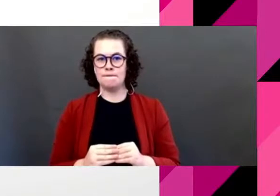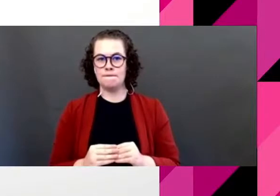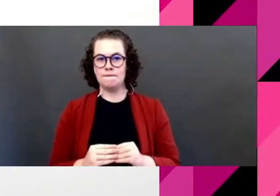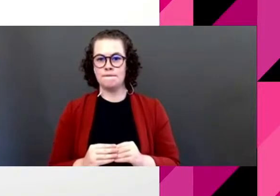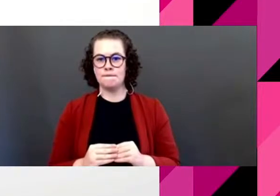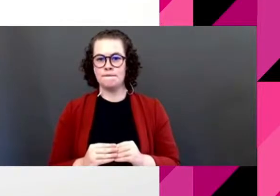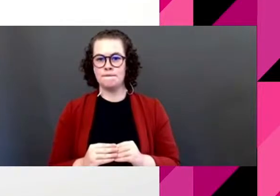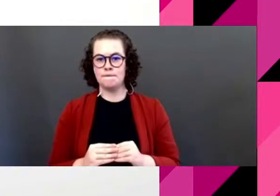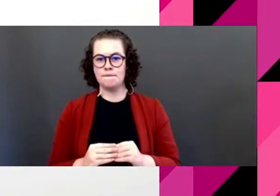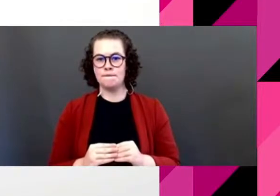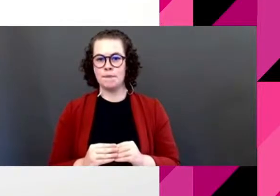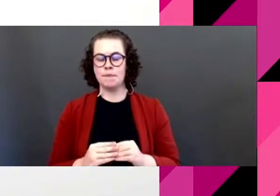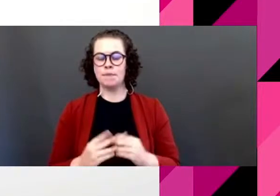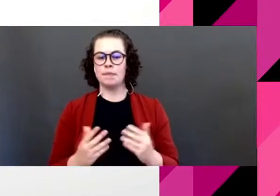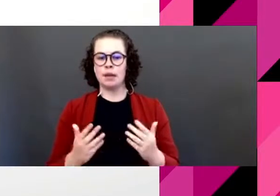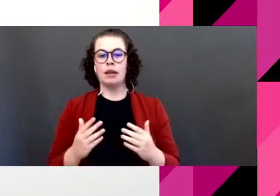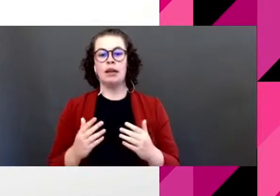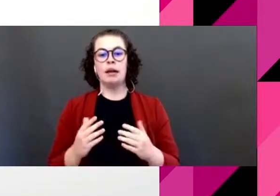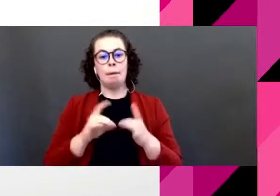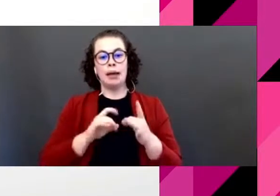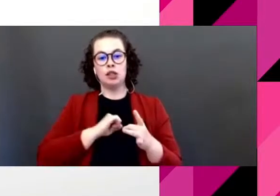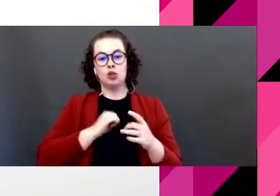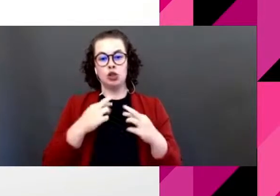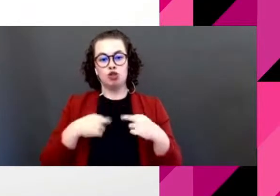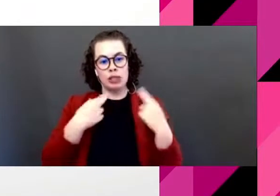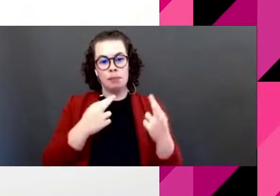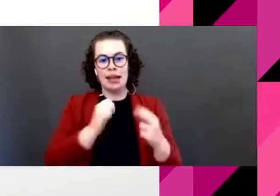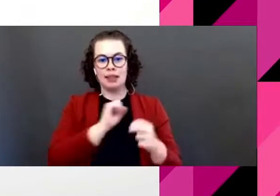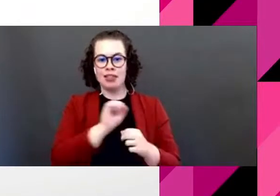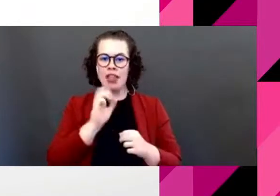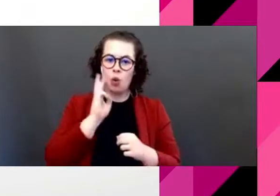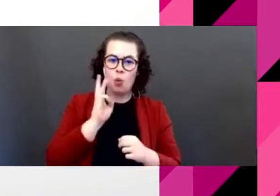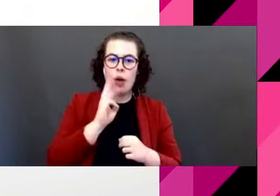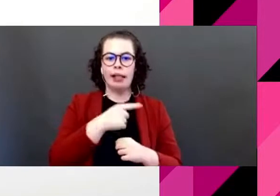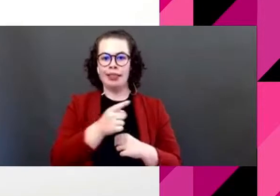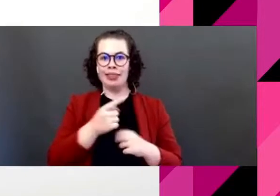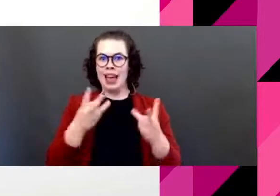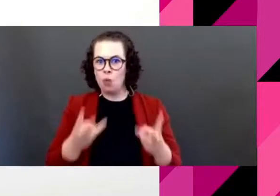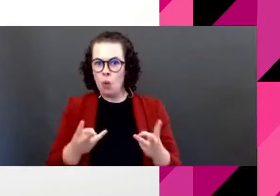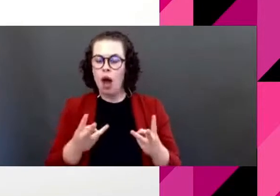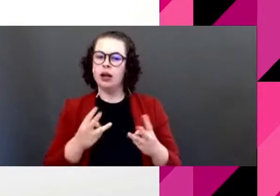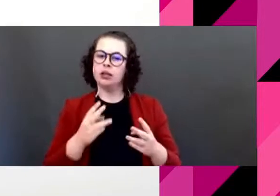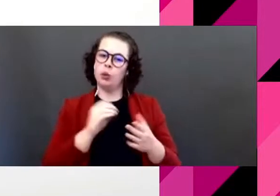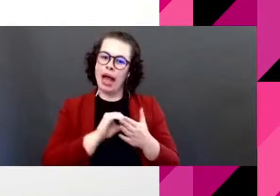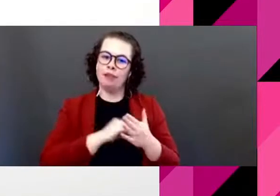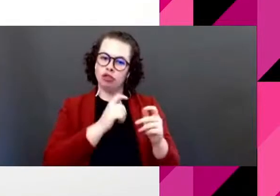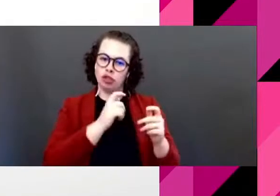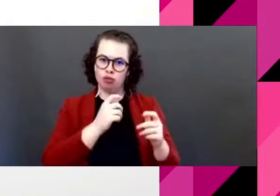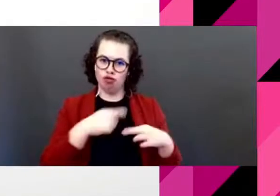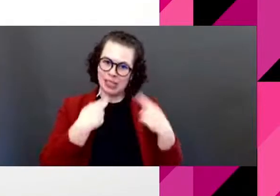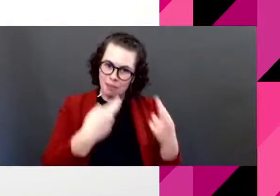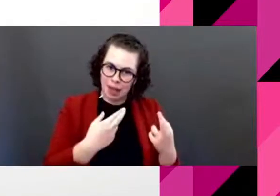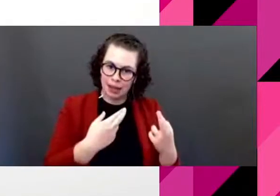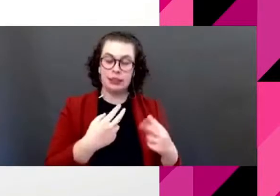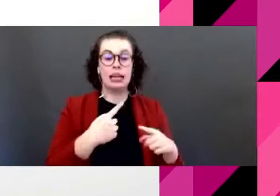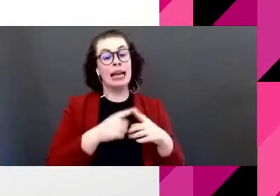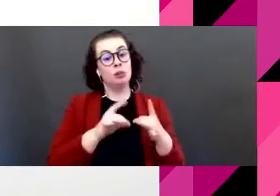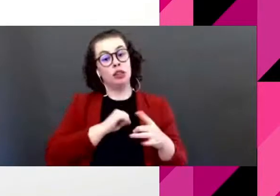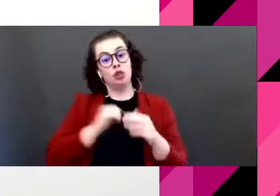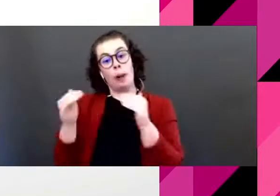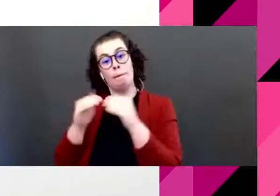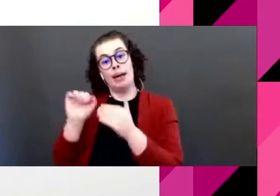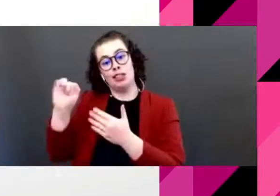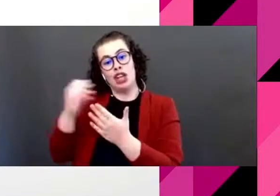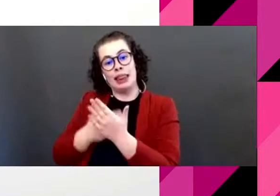preferences. We also recommend that to implement this principle, we need to adopt procedures for hearings that ensure